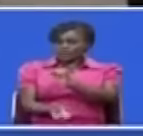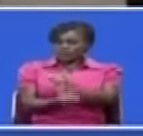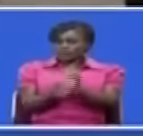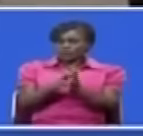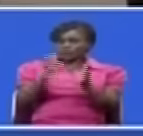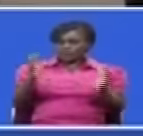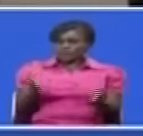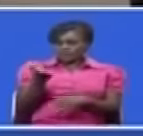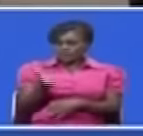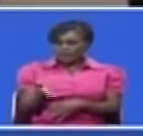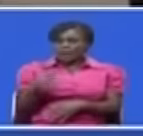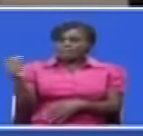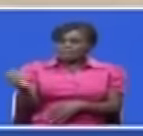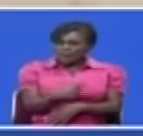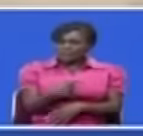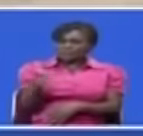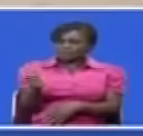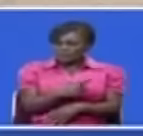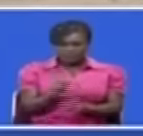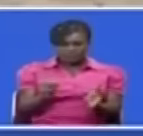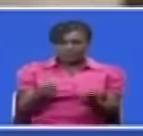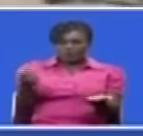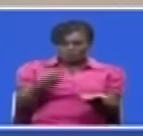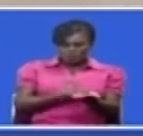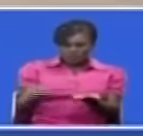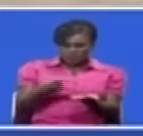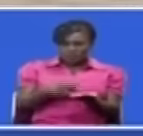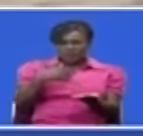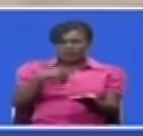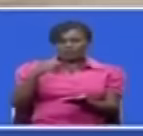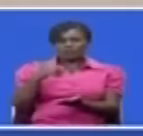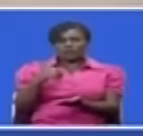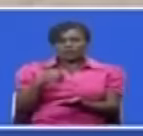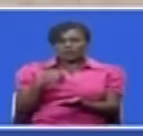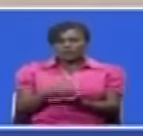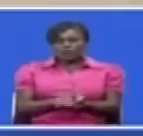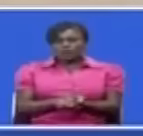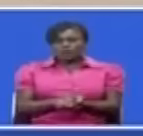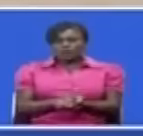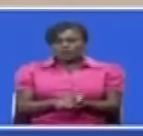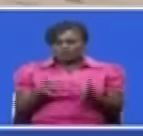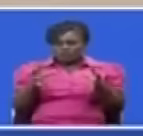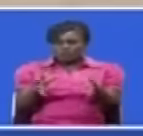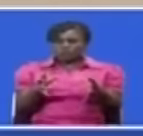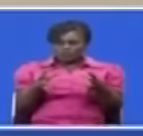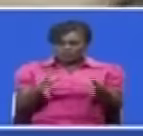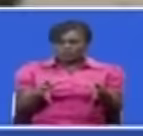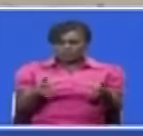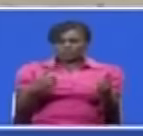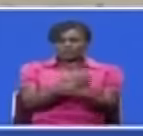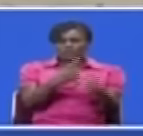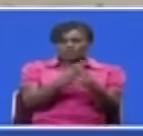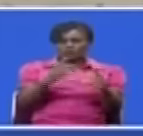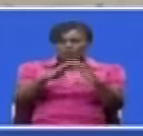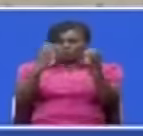It's not going to take months, it's going to take weeks. We do have UPDF, Ugandan Armed Forces, as well as part of that